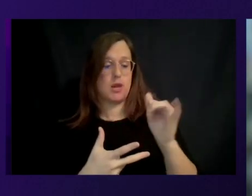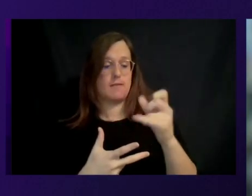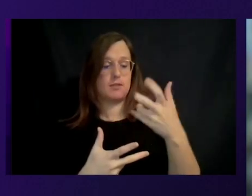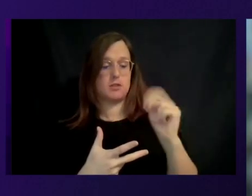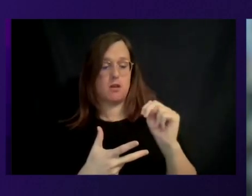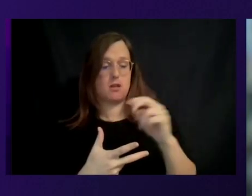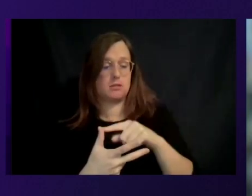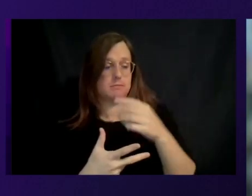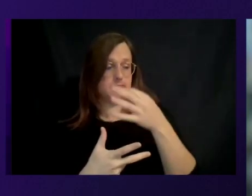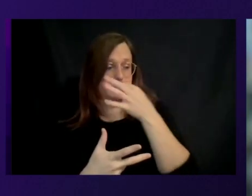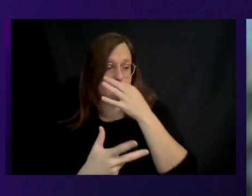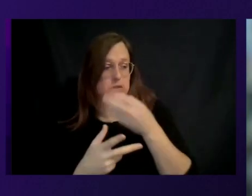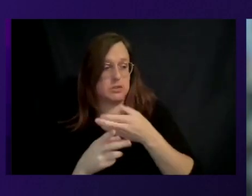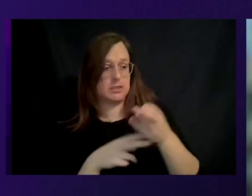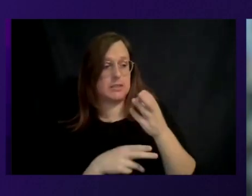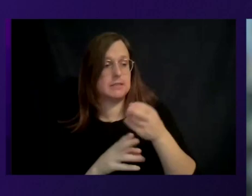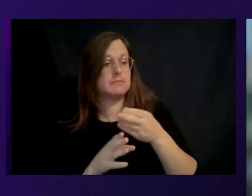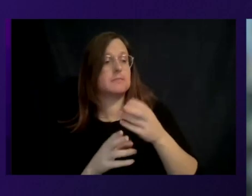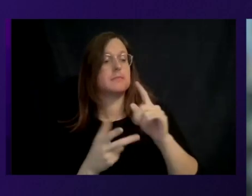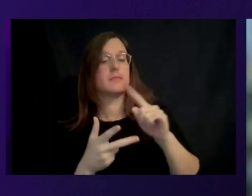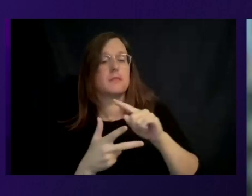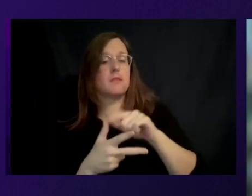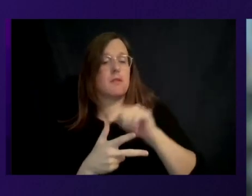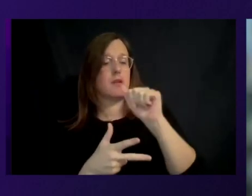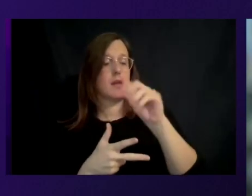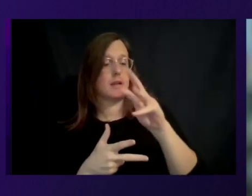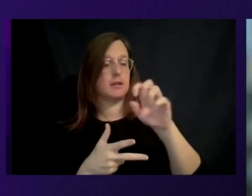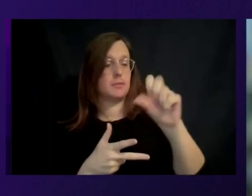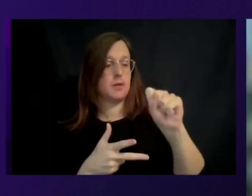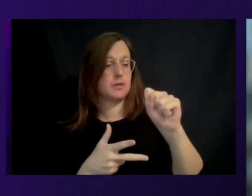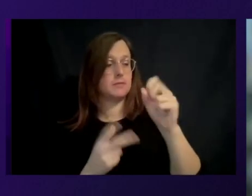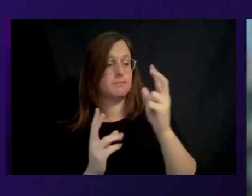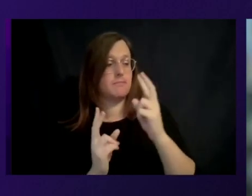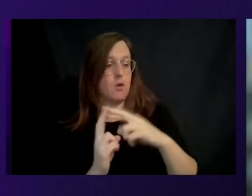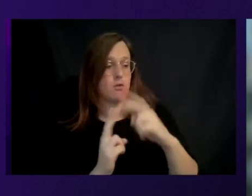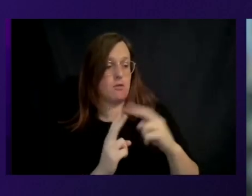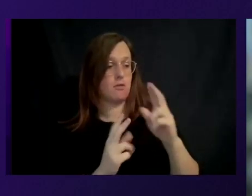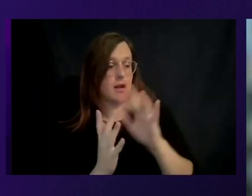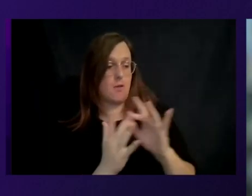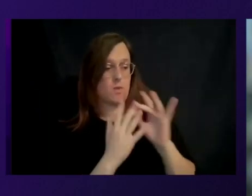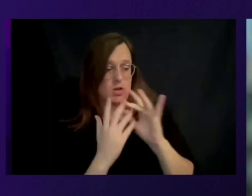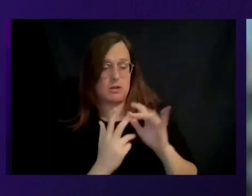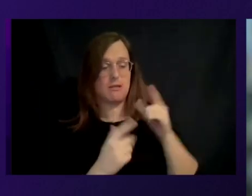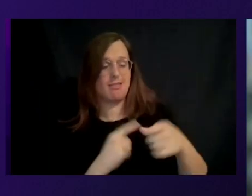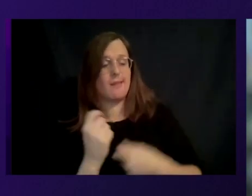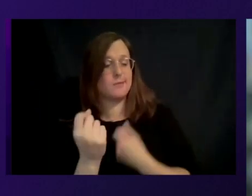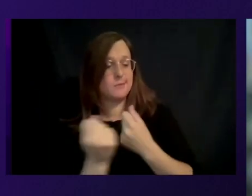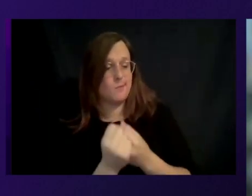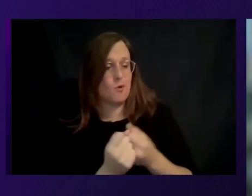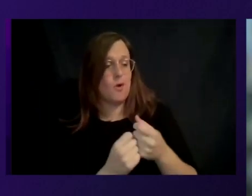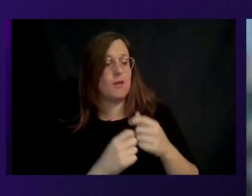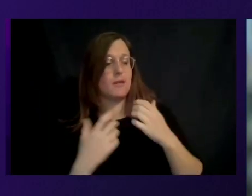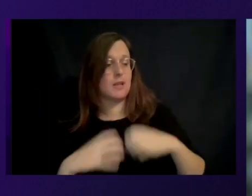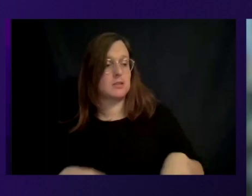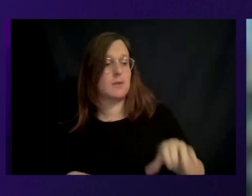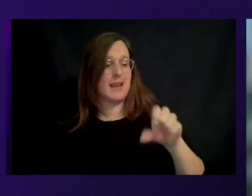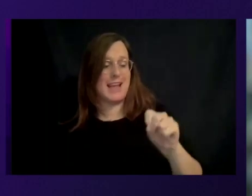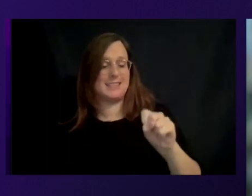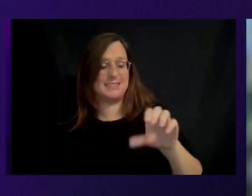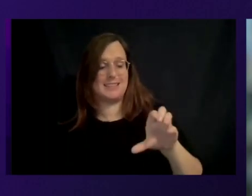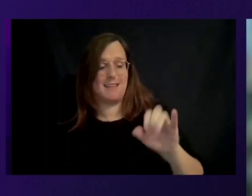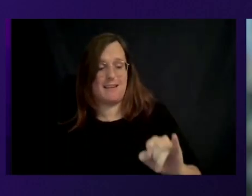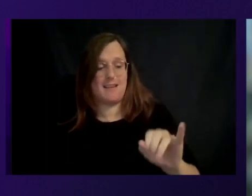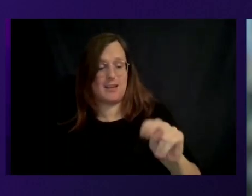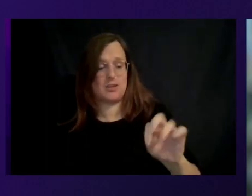or AWS Partner Network Differentiation Program. They were supporting the customer SEI Novus, which is a portfolio